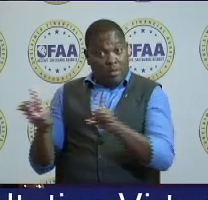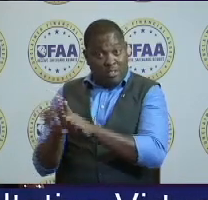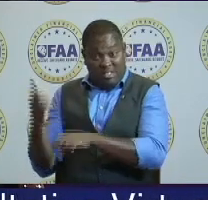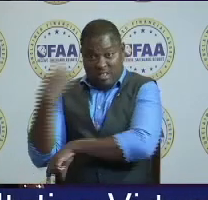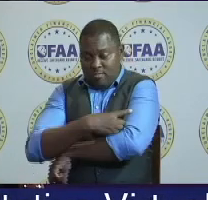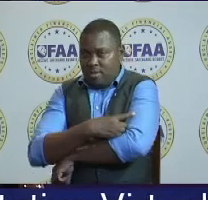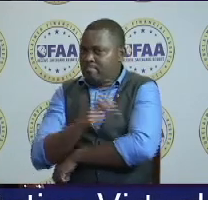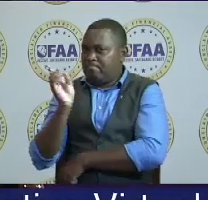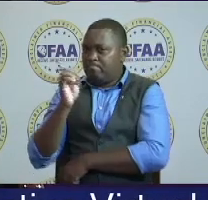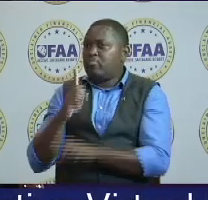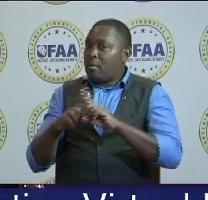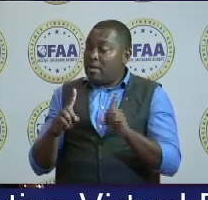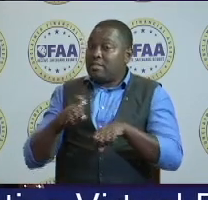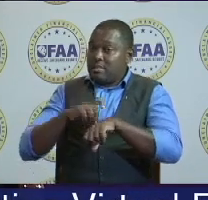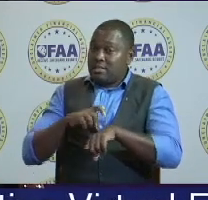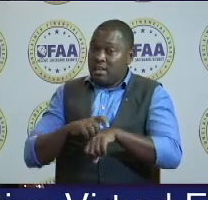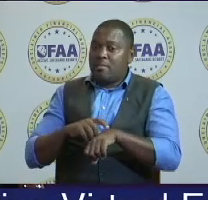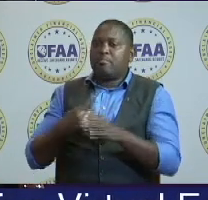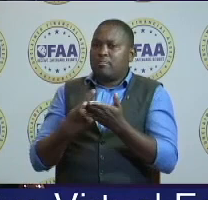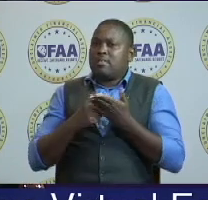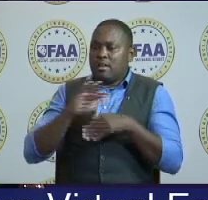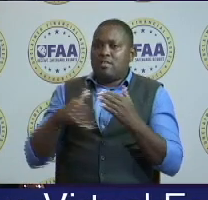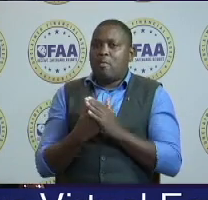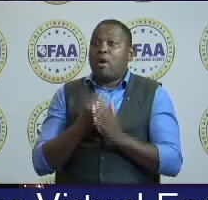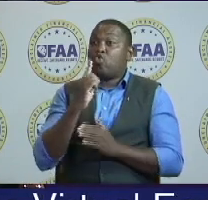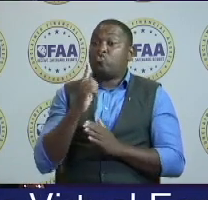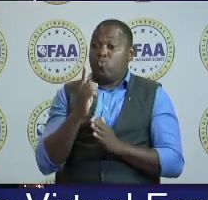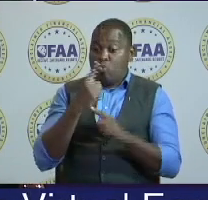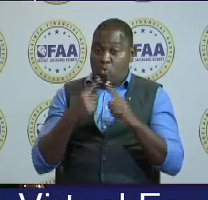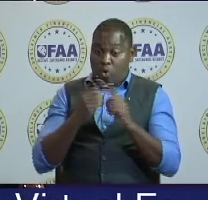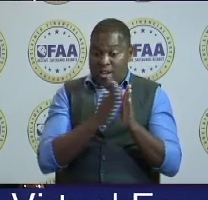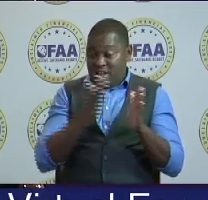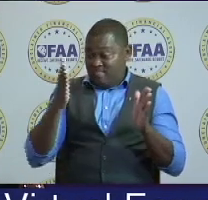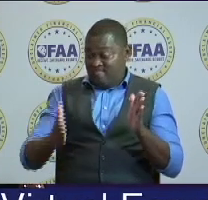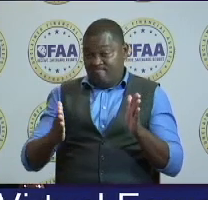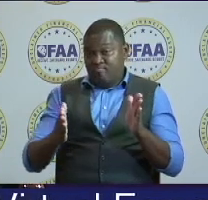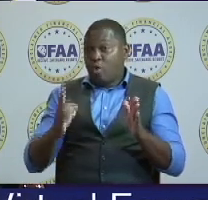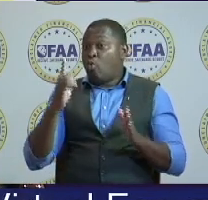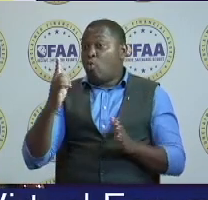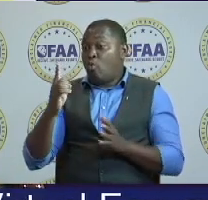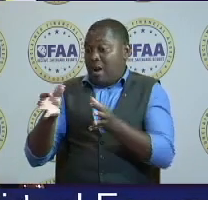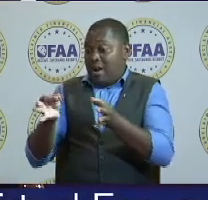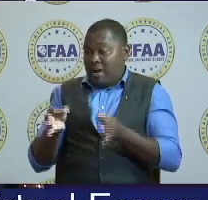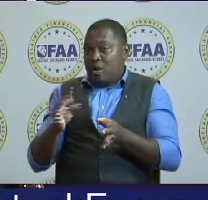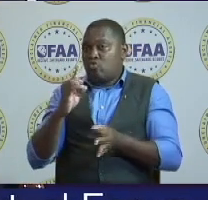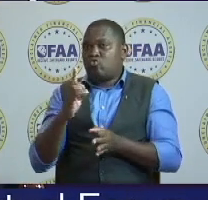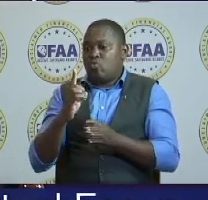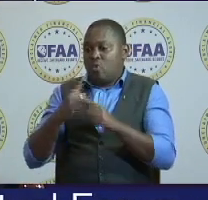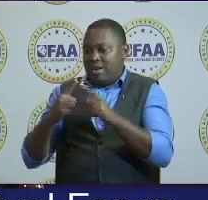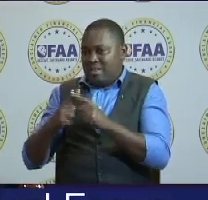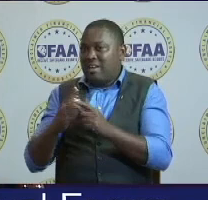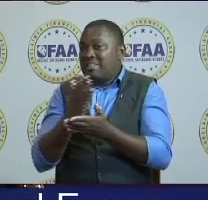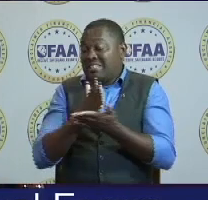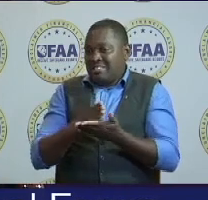terms of qualification, when you talk of 1 year, as I said, 1 year could be today for one account, tomorrow for another one, could have been yesterday